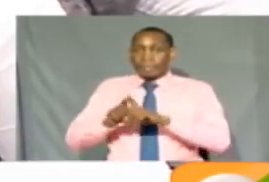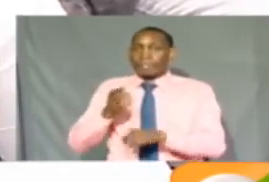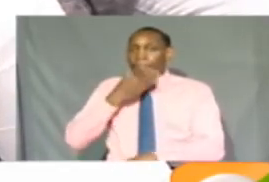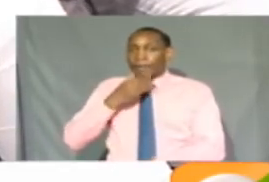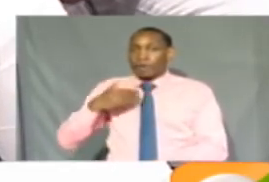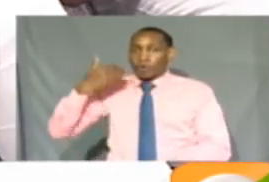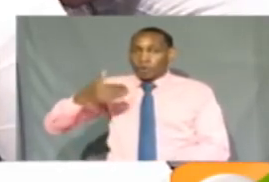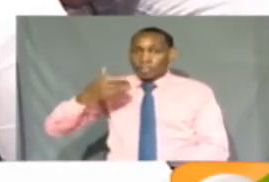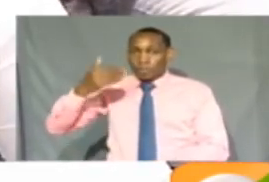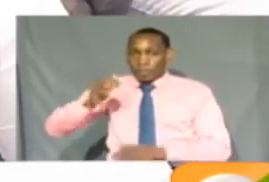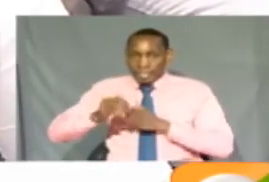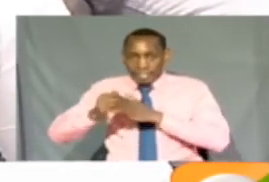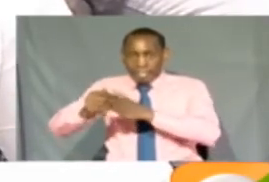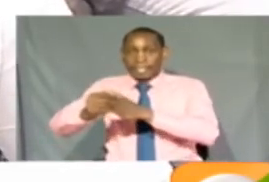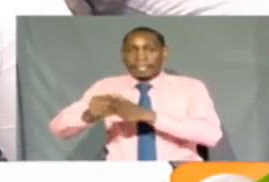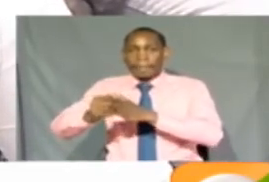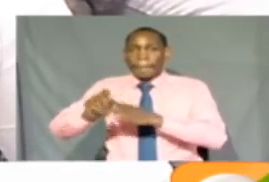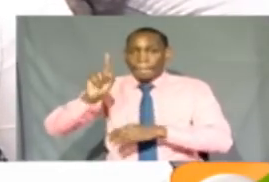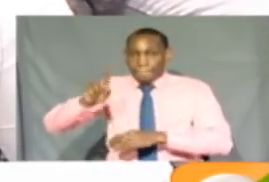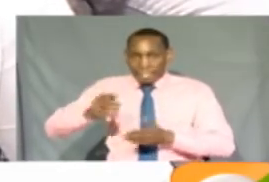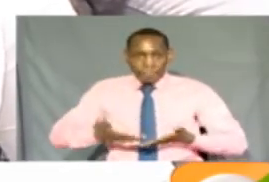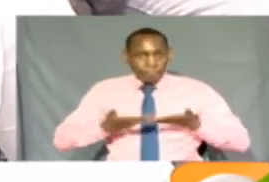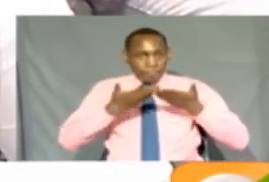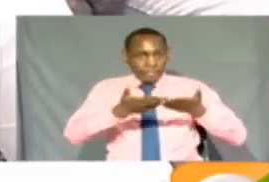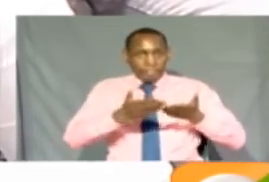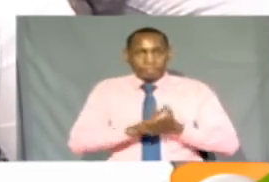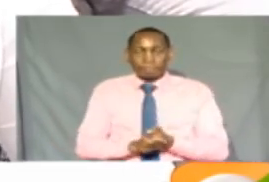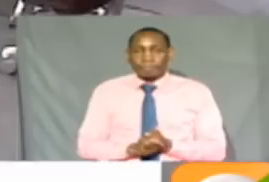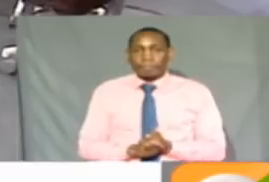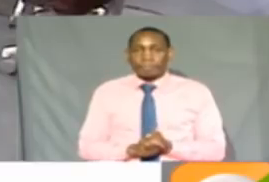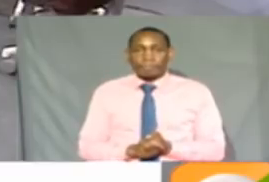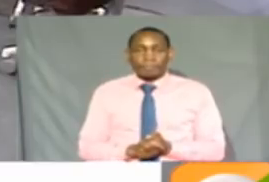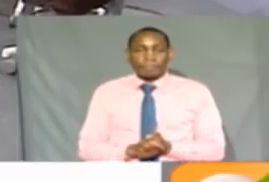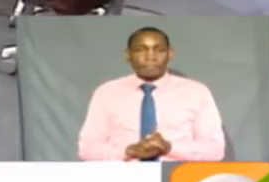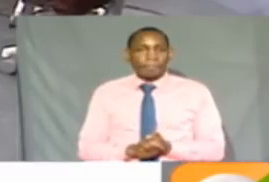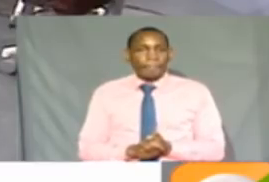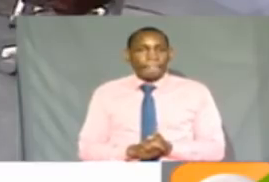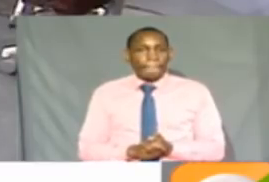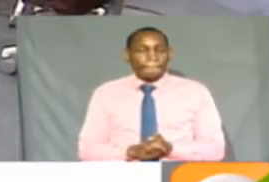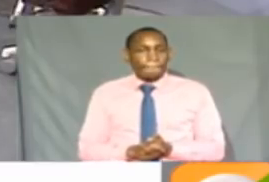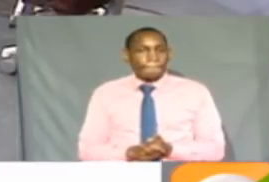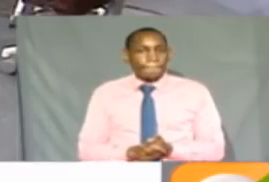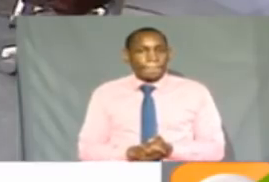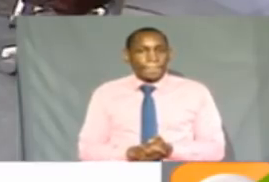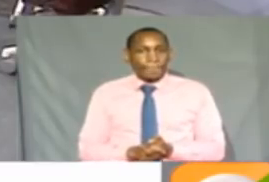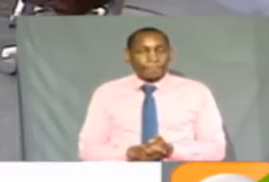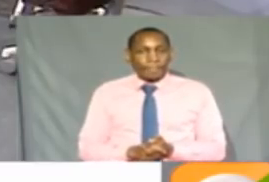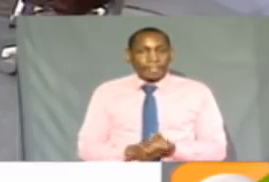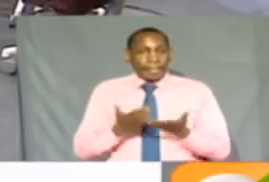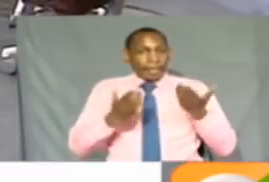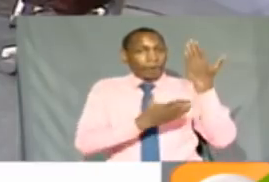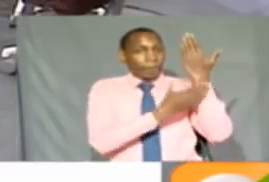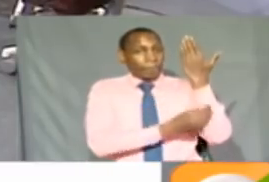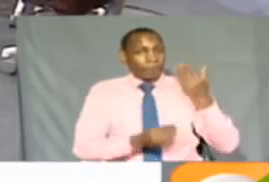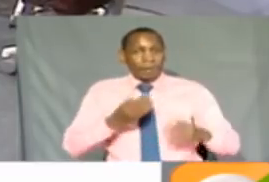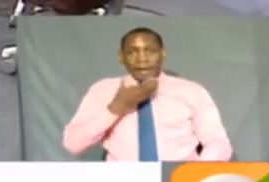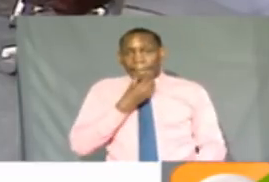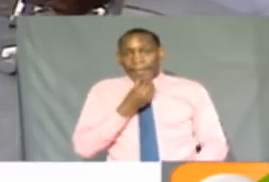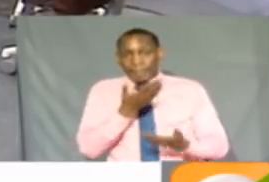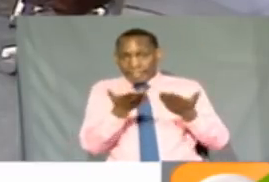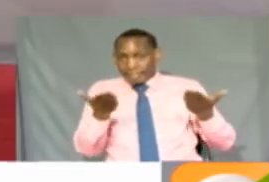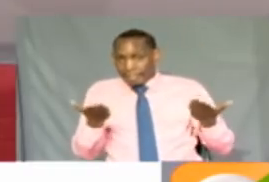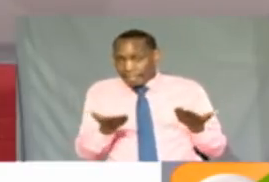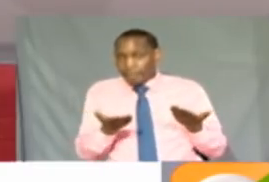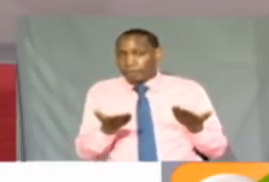always the head, so you have to be the provider. Yeah, exactly. You know, what kind of, you poor guys,